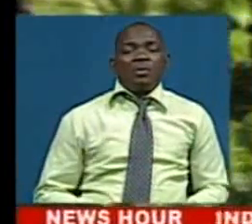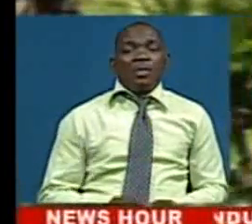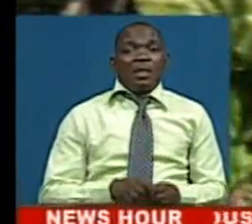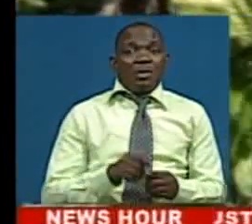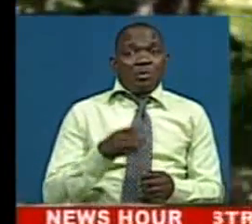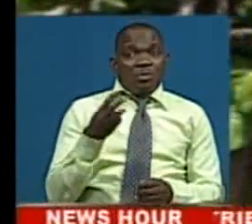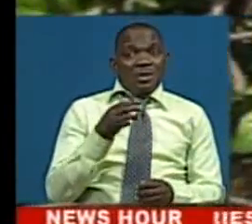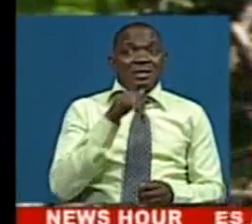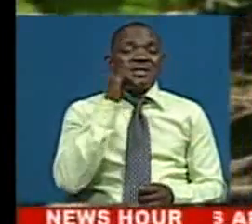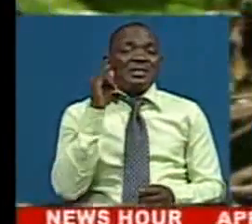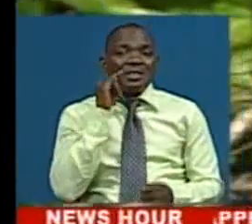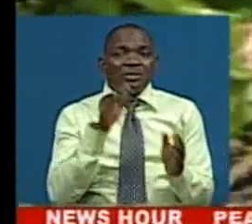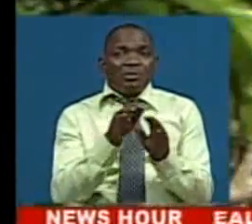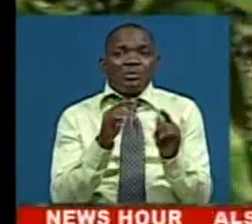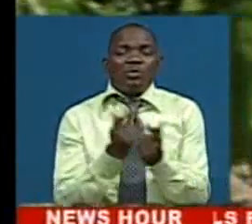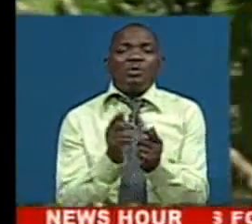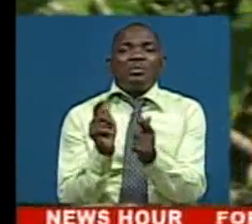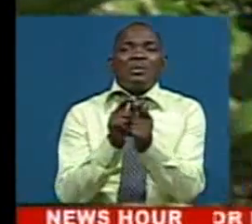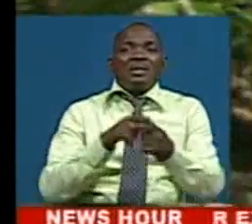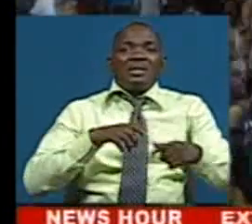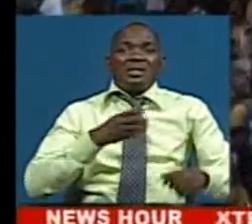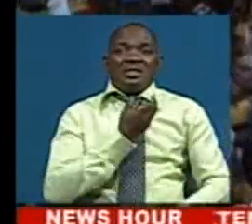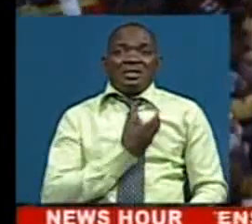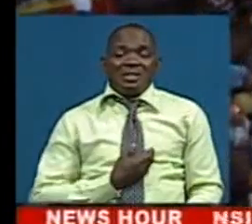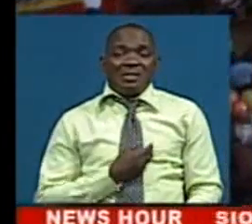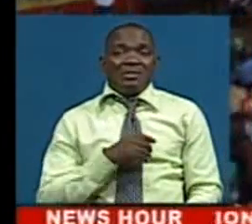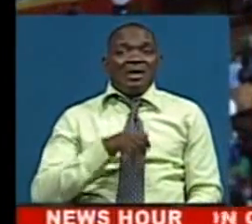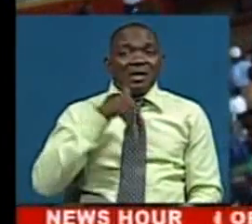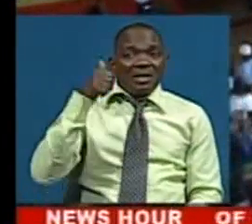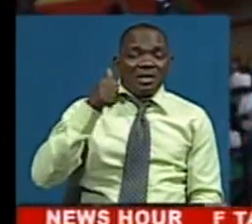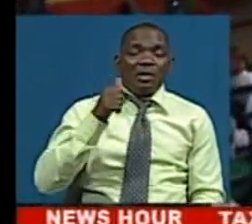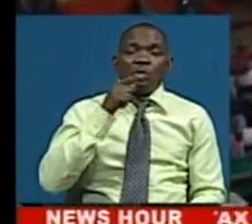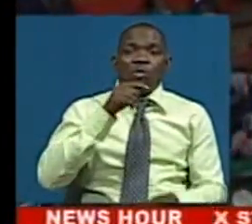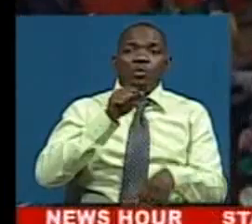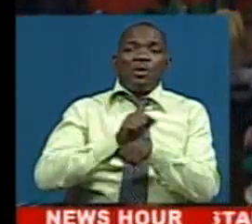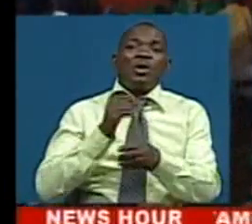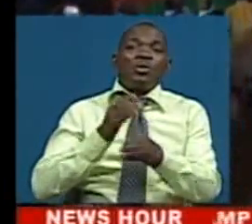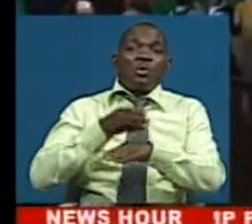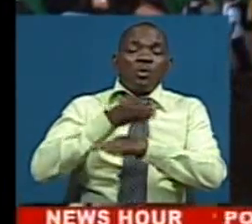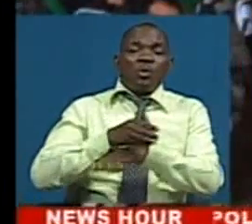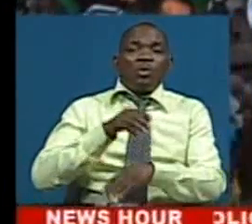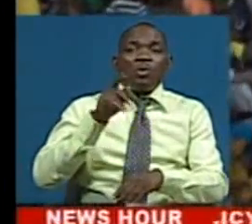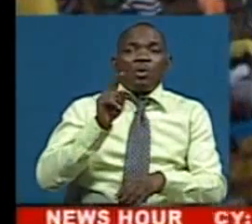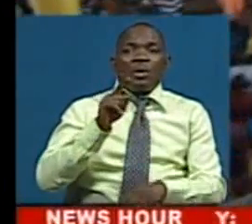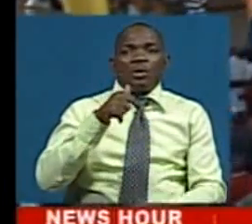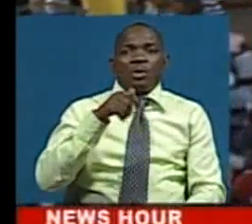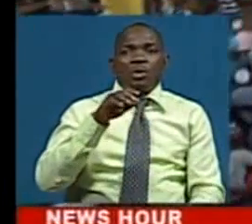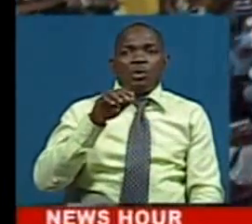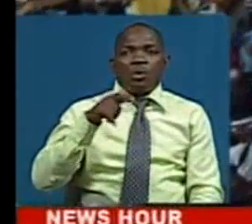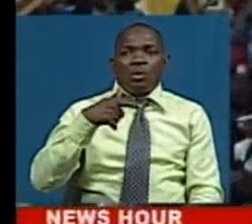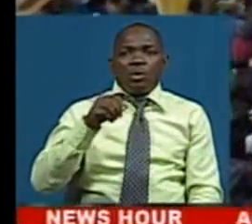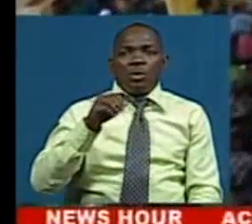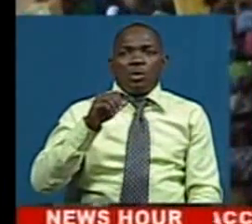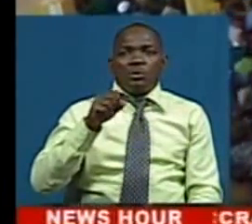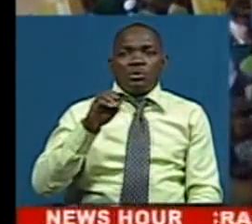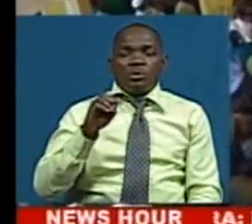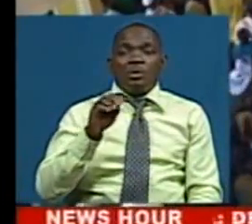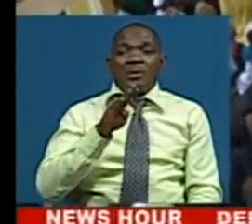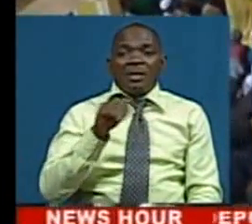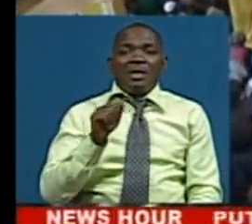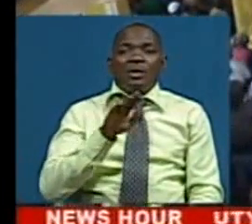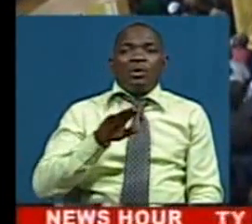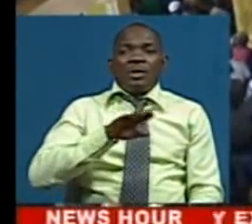On Wednesday, the minority met chiefs, elders and cocoa farmers at Gosu in the Bonohafu region and